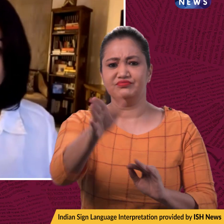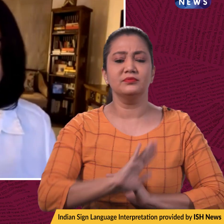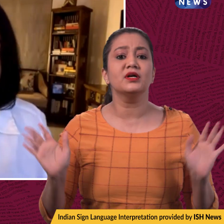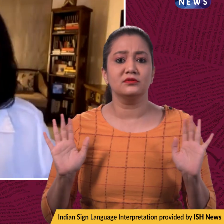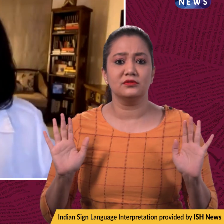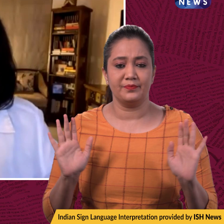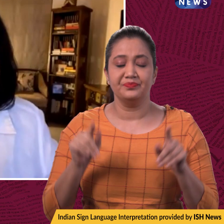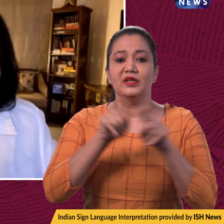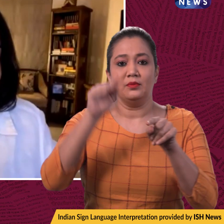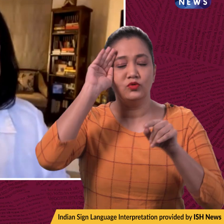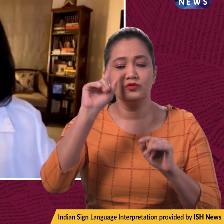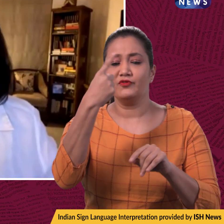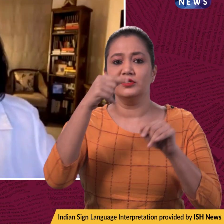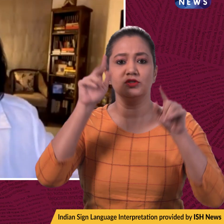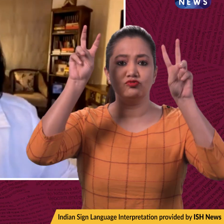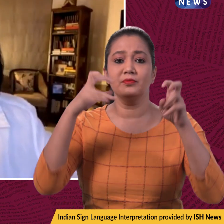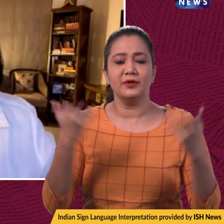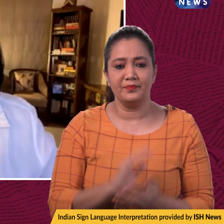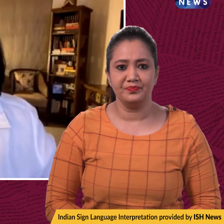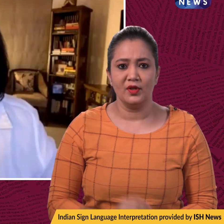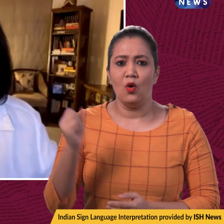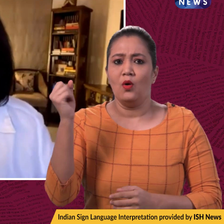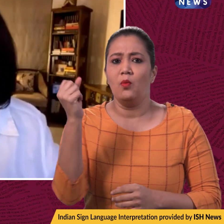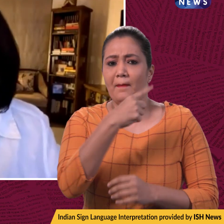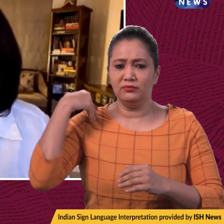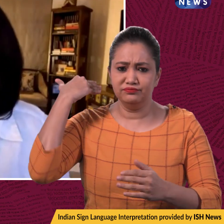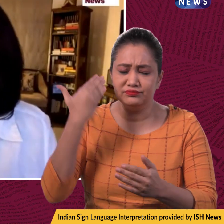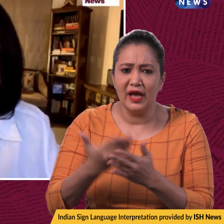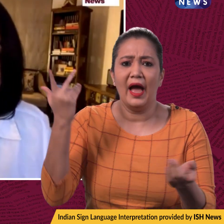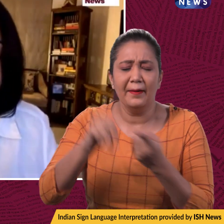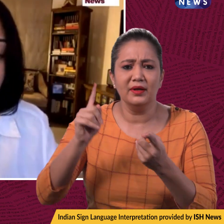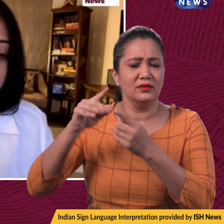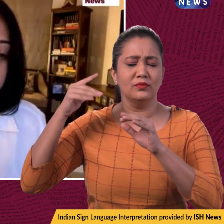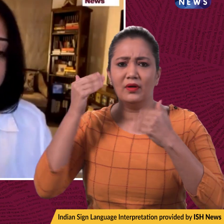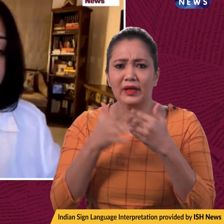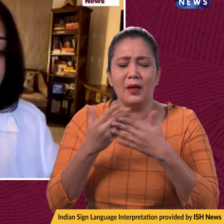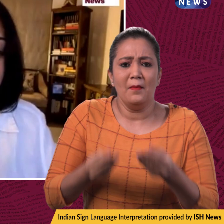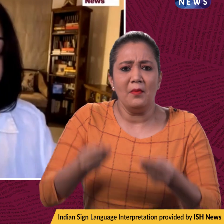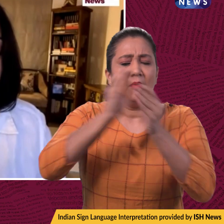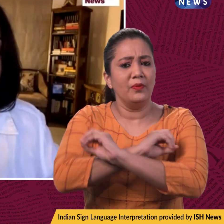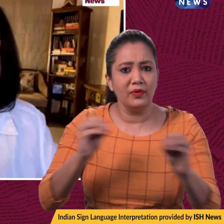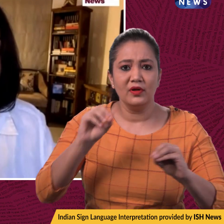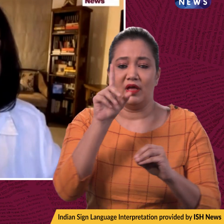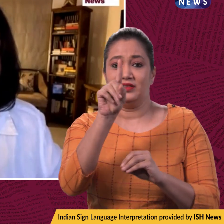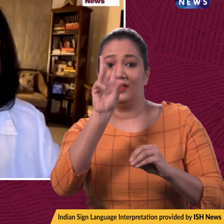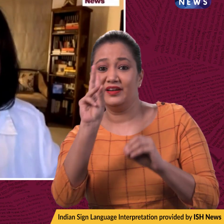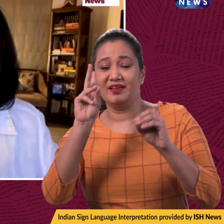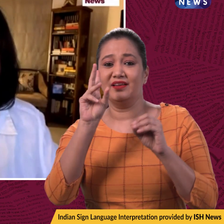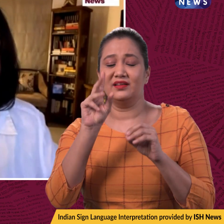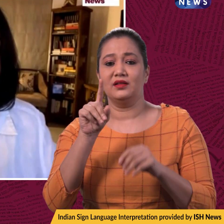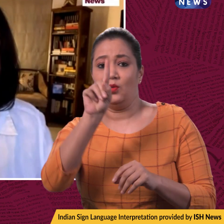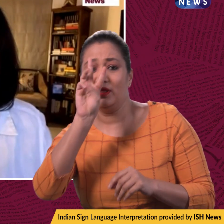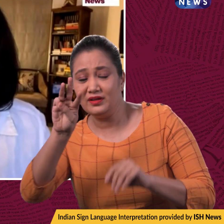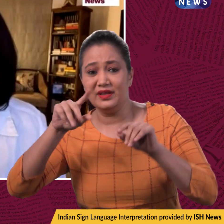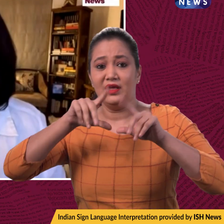manner possible. Let's get straight to it. Our first headline: after a month of making no headway, the 13th round of Corps Commander